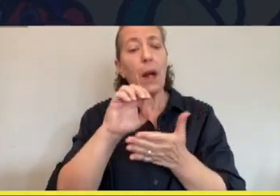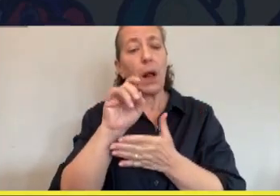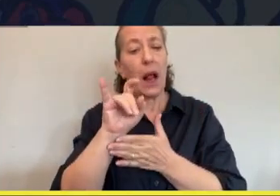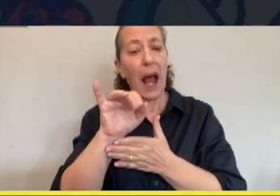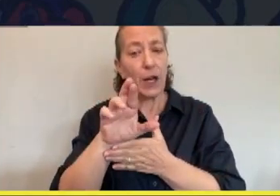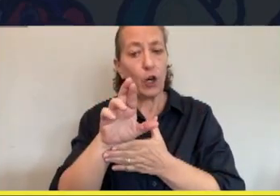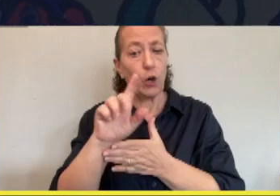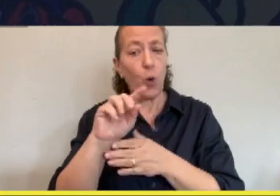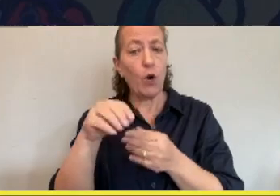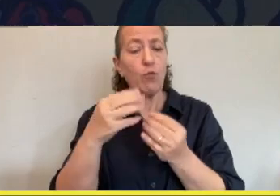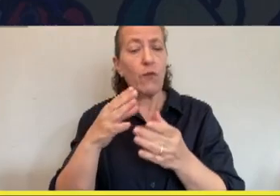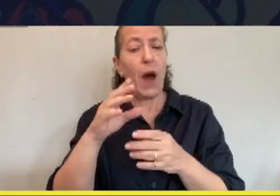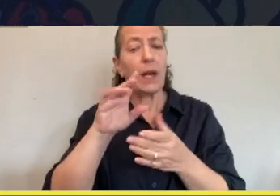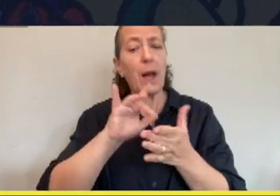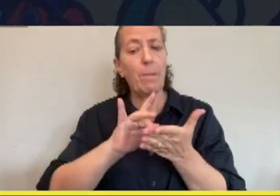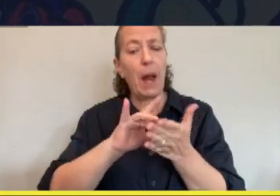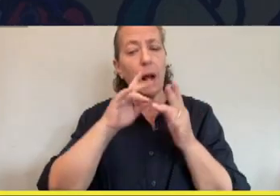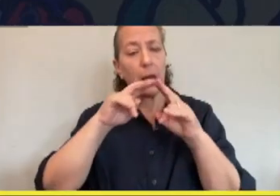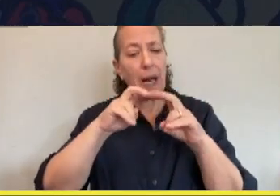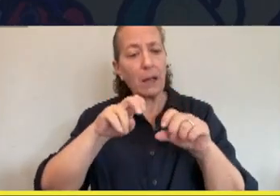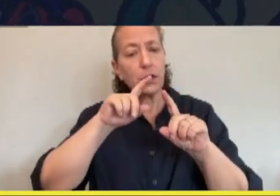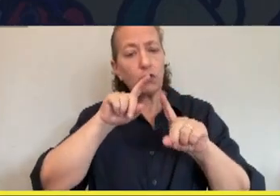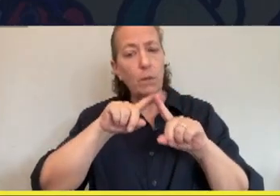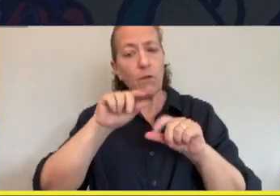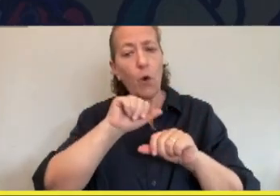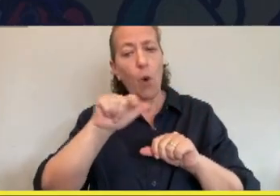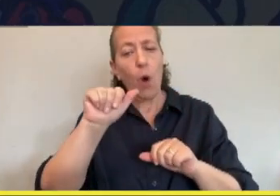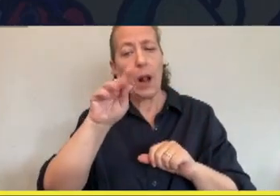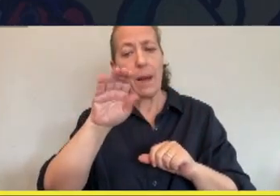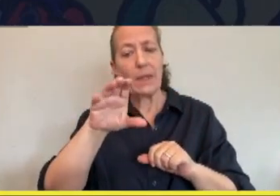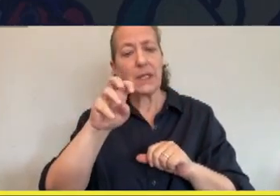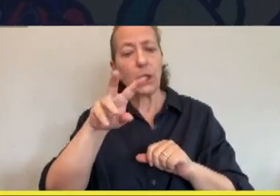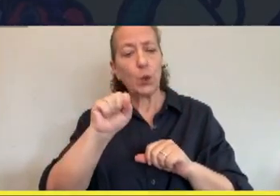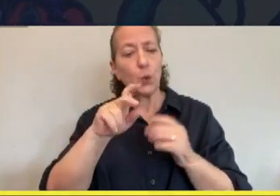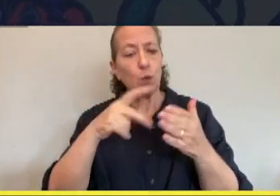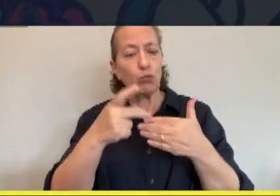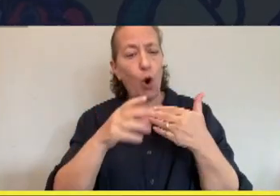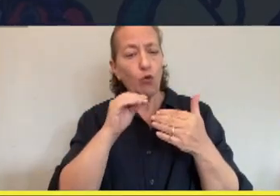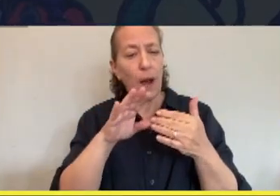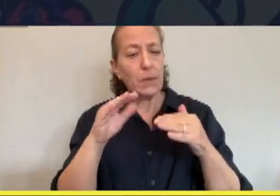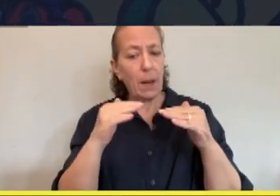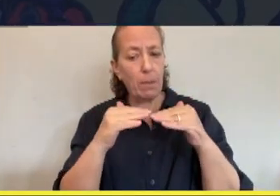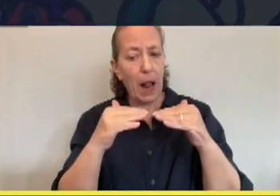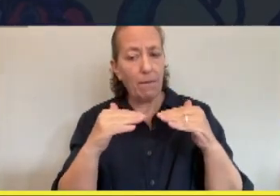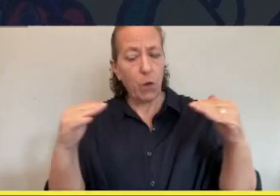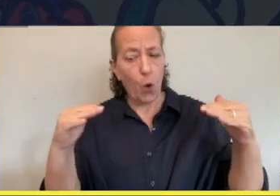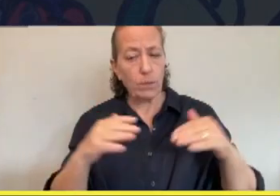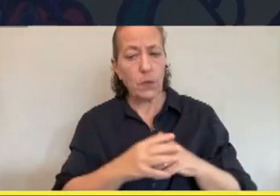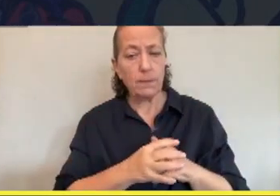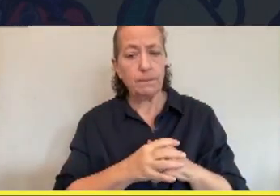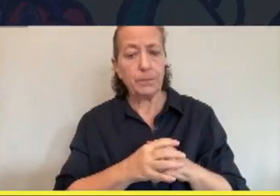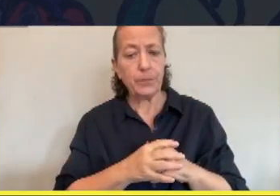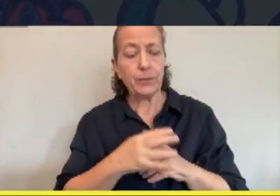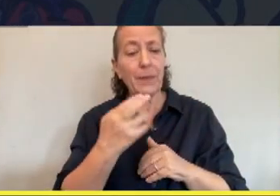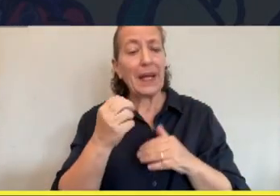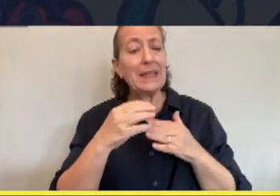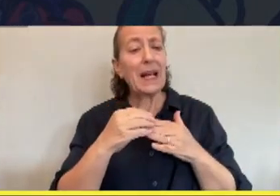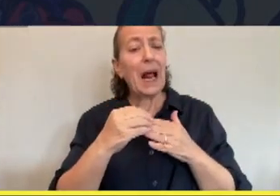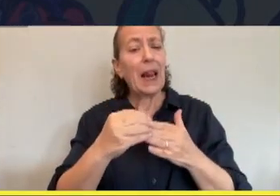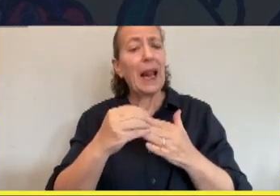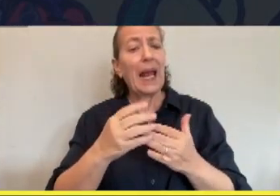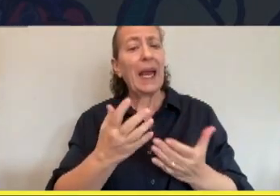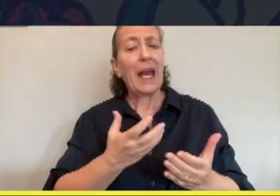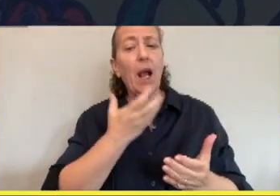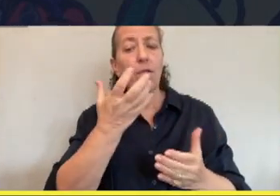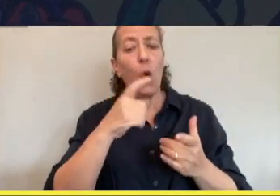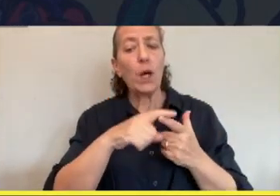medical analysis and reports for all ABC News programs and platforms. He's a leading voice on the topic of